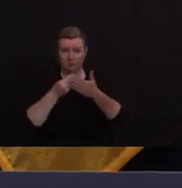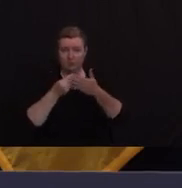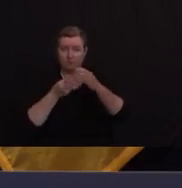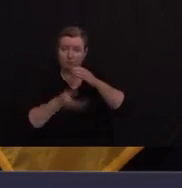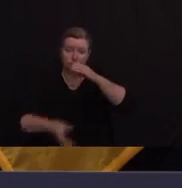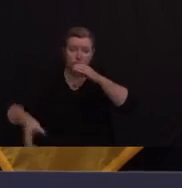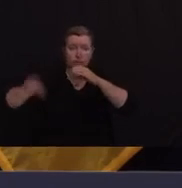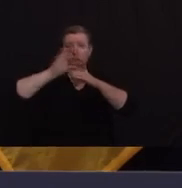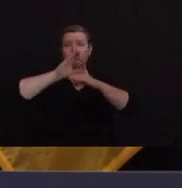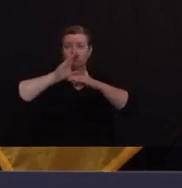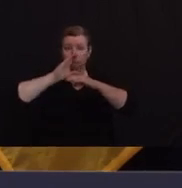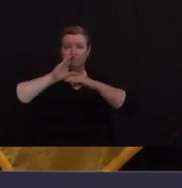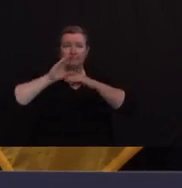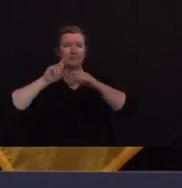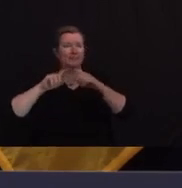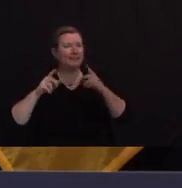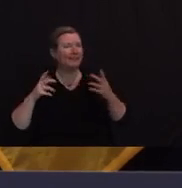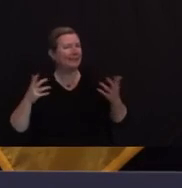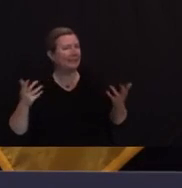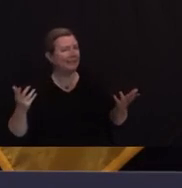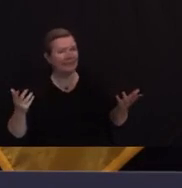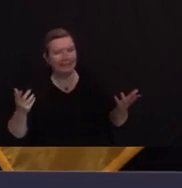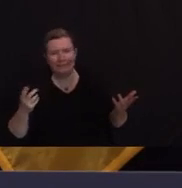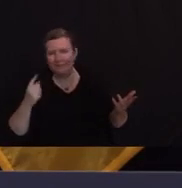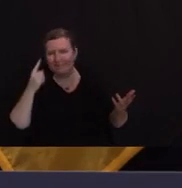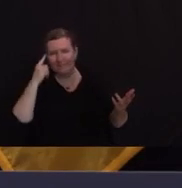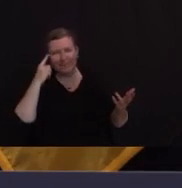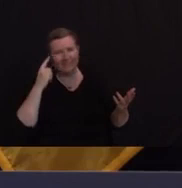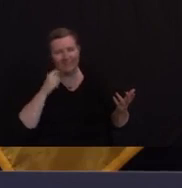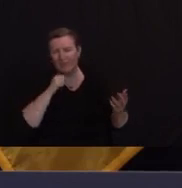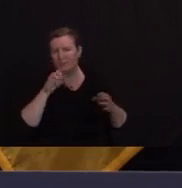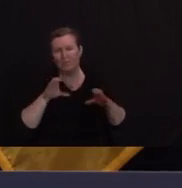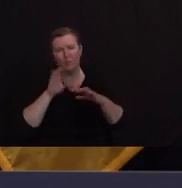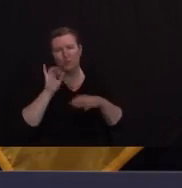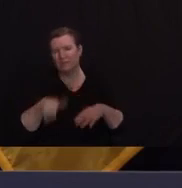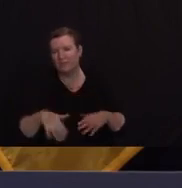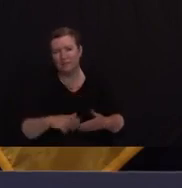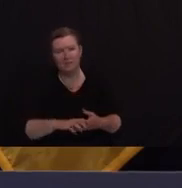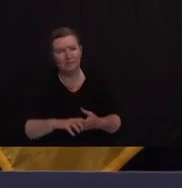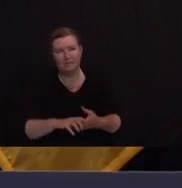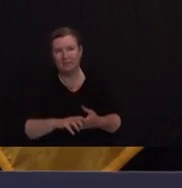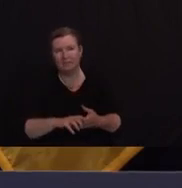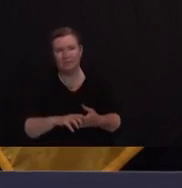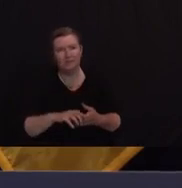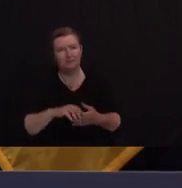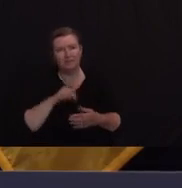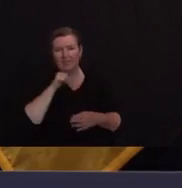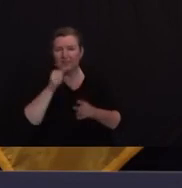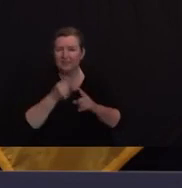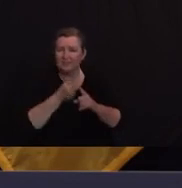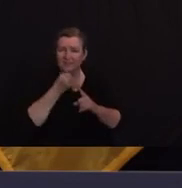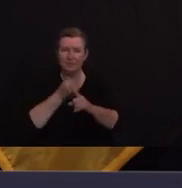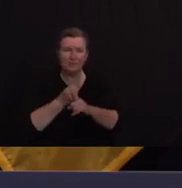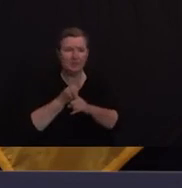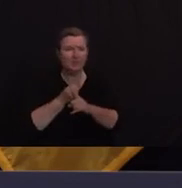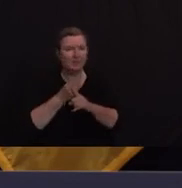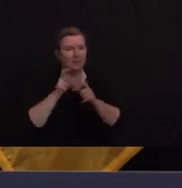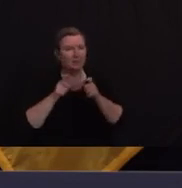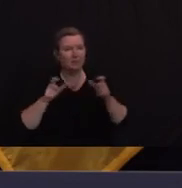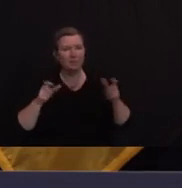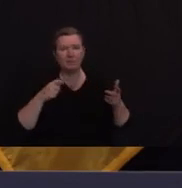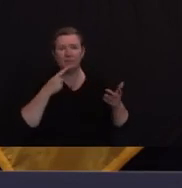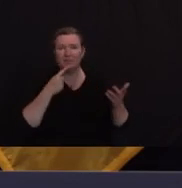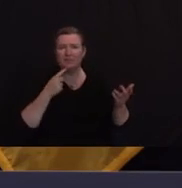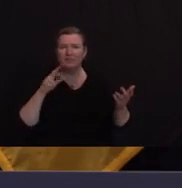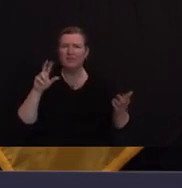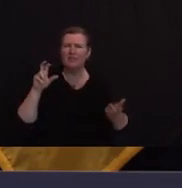and the data did not show that it had the impact that it was intended to have. In other words, you heard a lot of folks saying the $300 supplement was the reason people